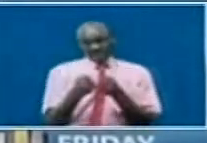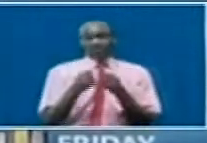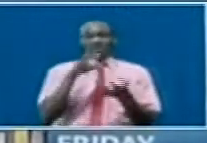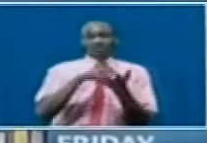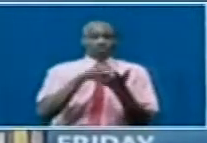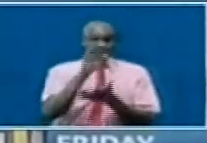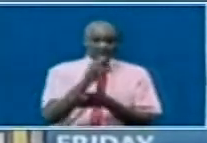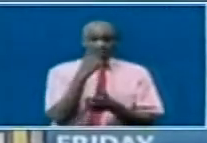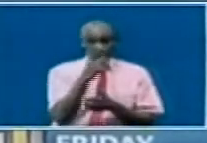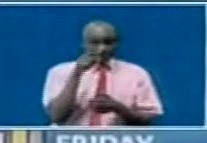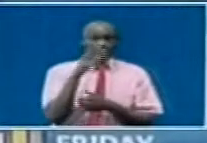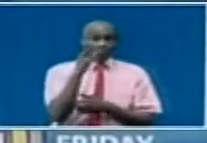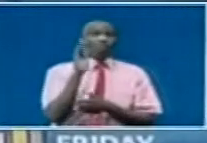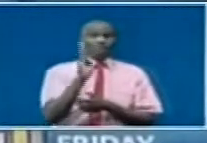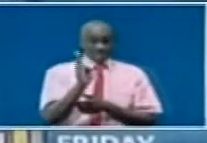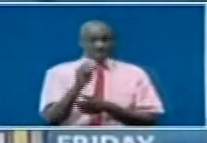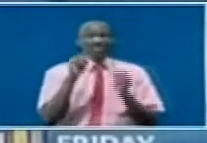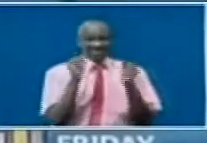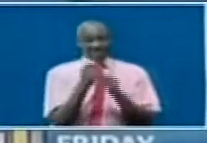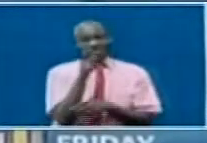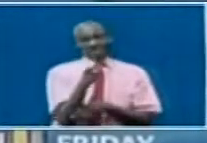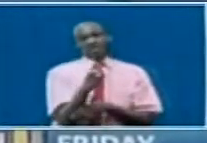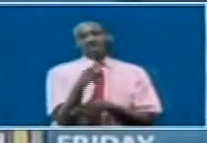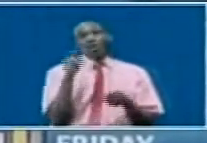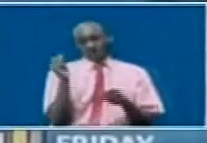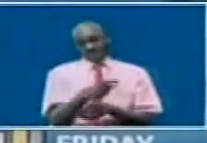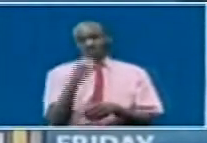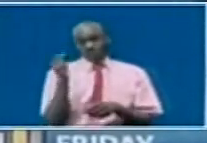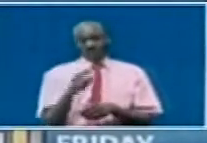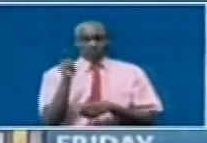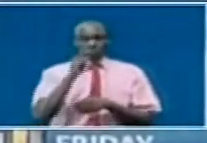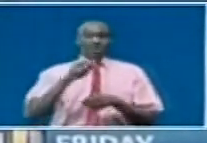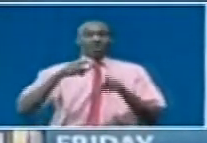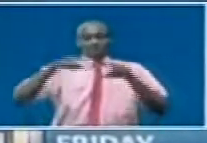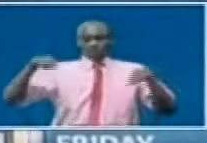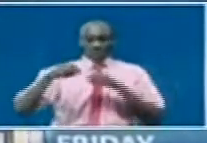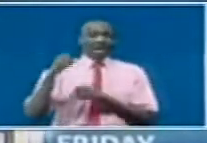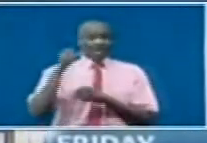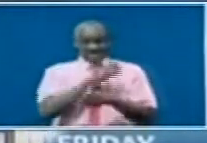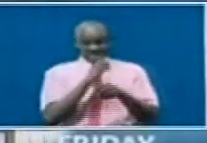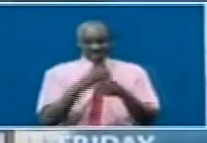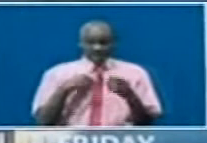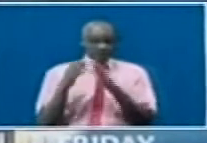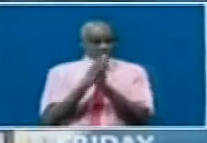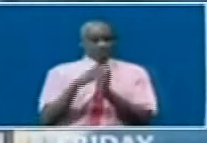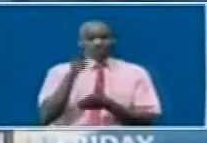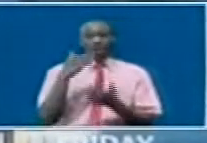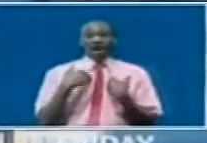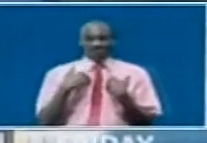the institution as much as 1.2 million shillings a month using solar energy. Here is KTN's Philip Keitani with